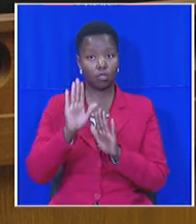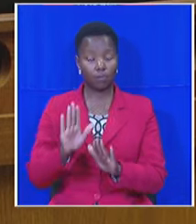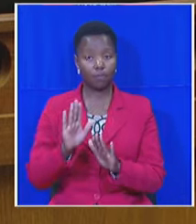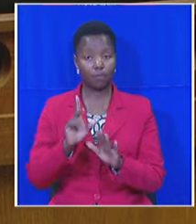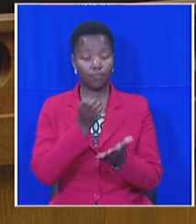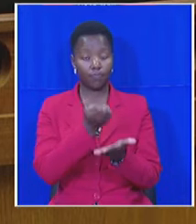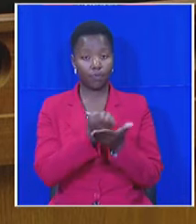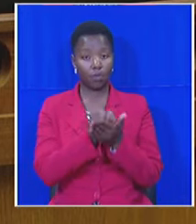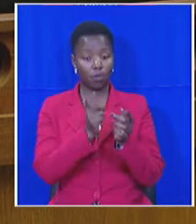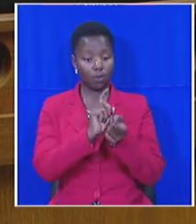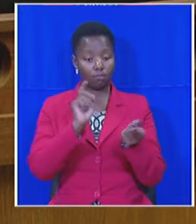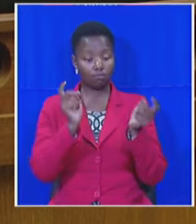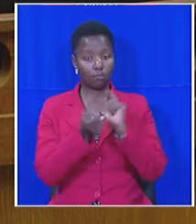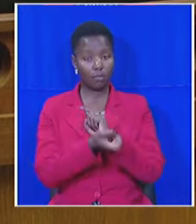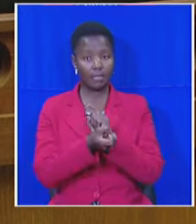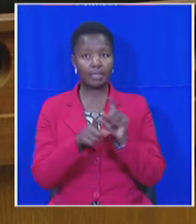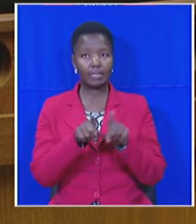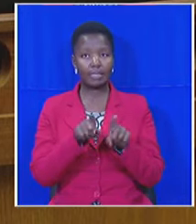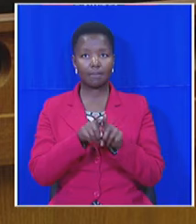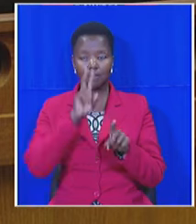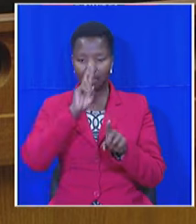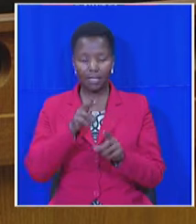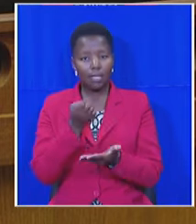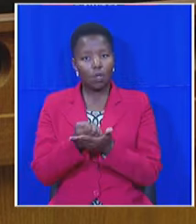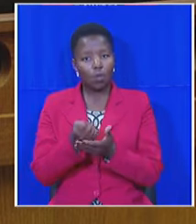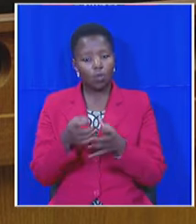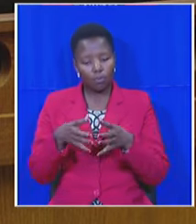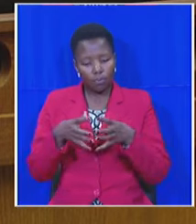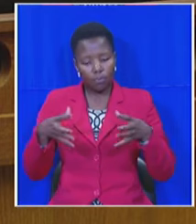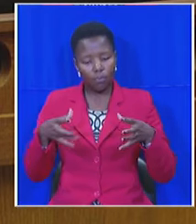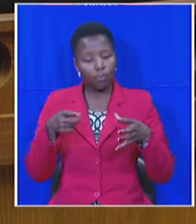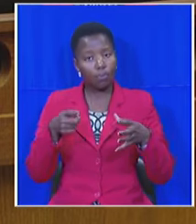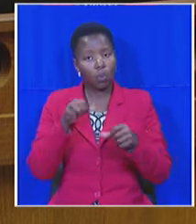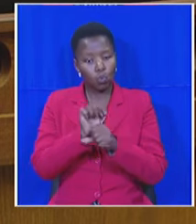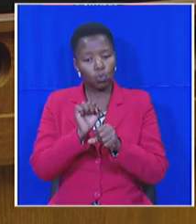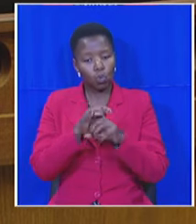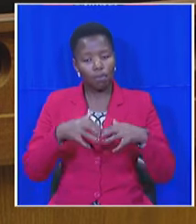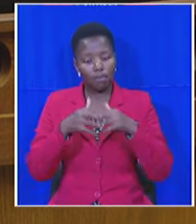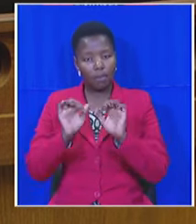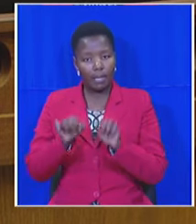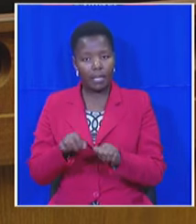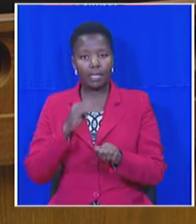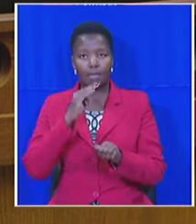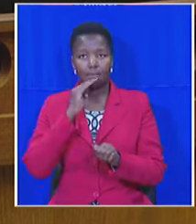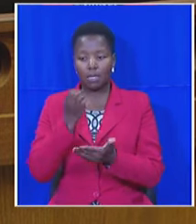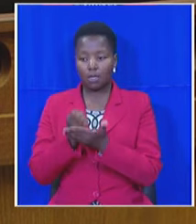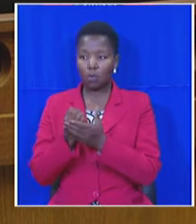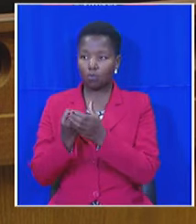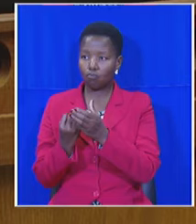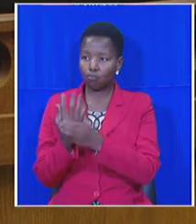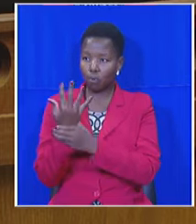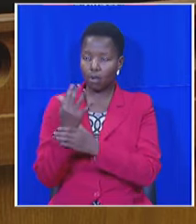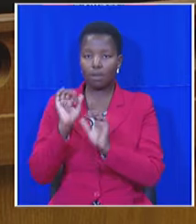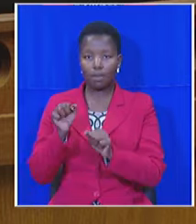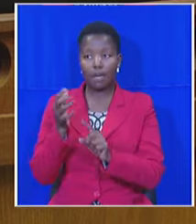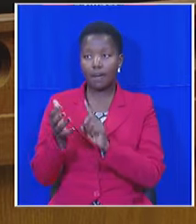and creating sustainable expansion for job creation means that the rate of economic growth needs to succeed